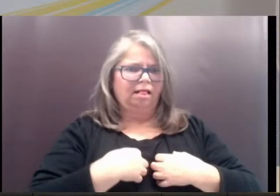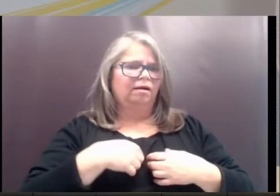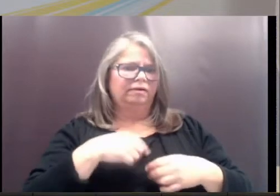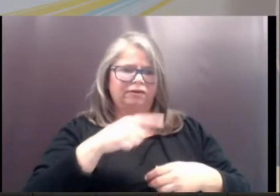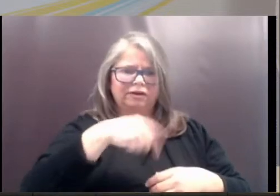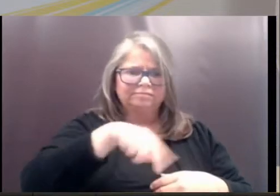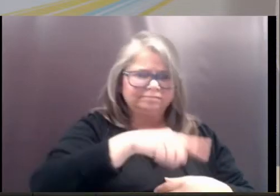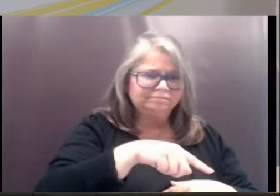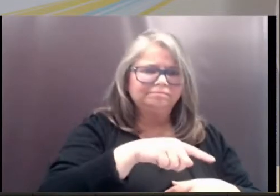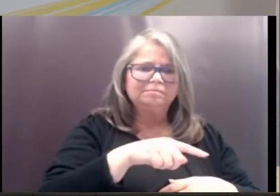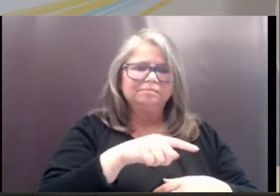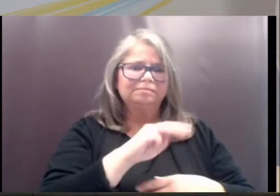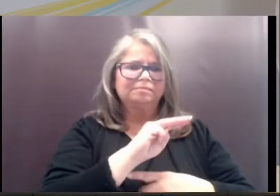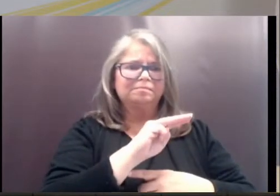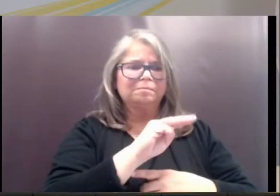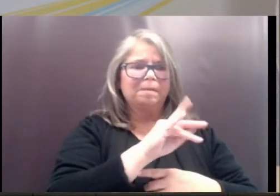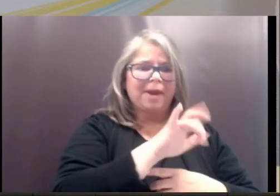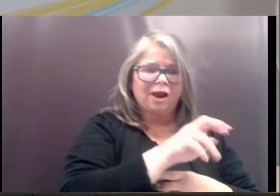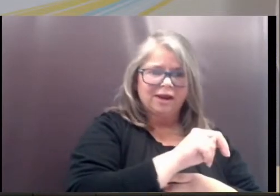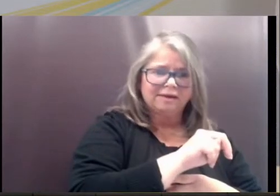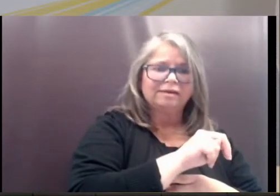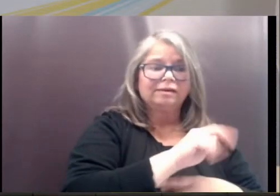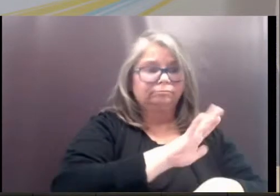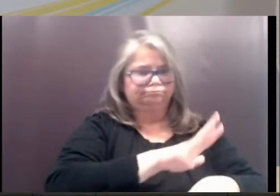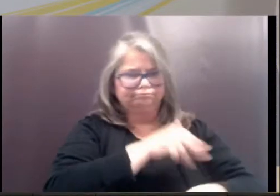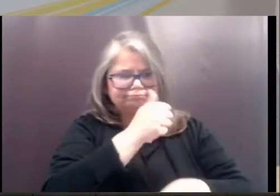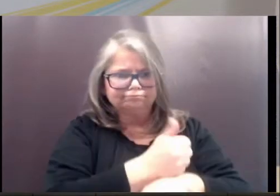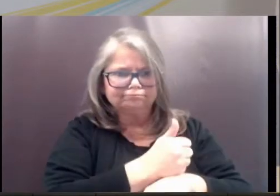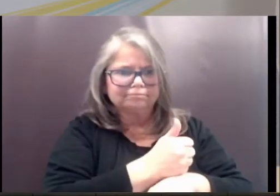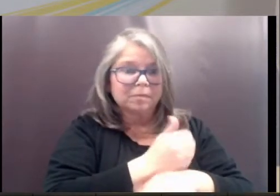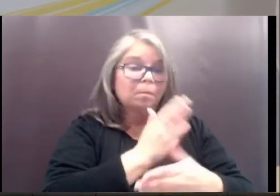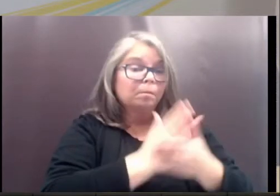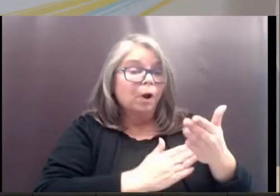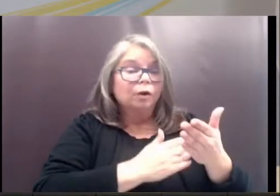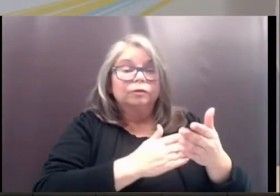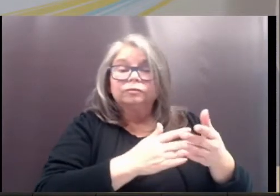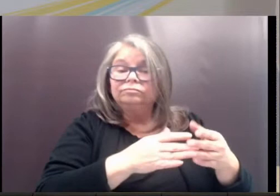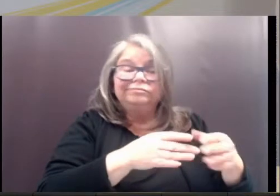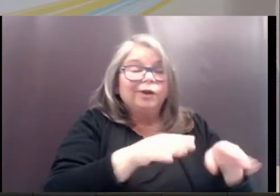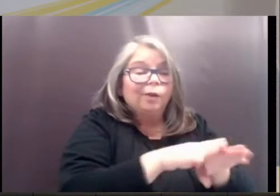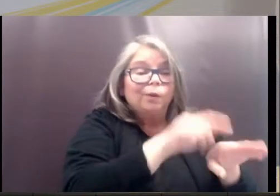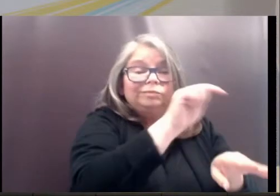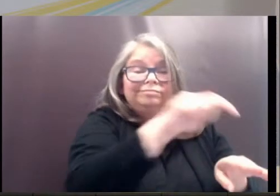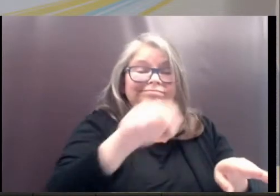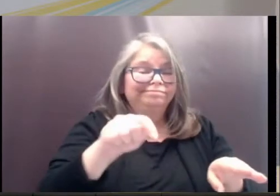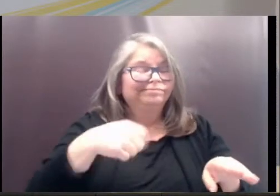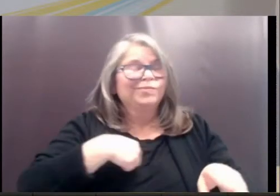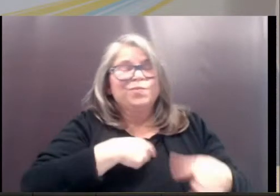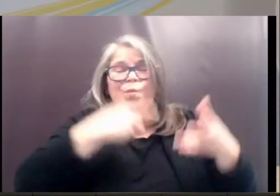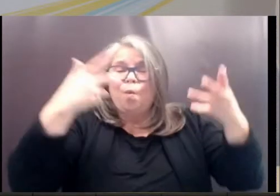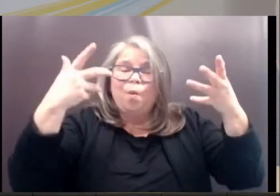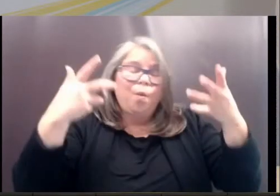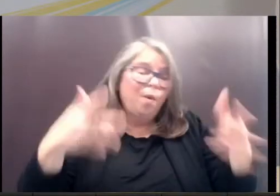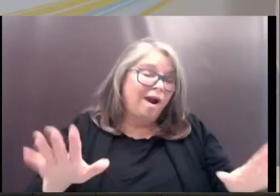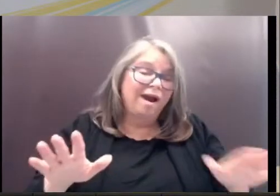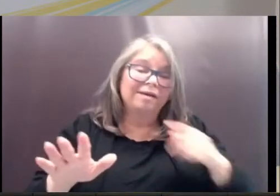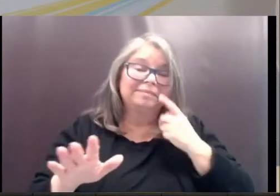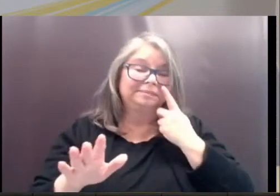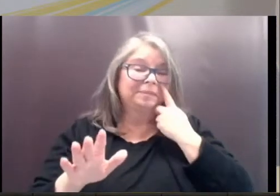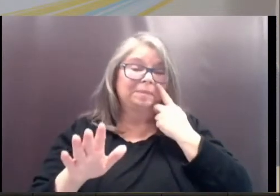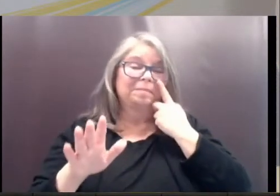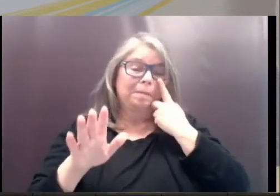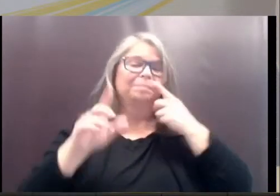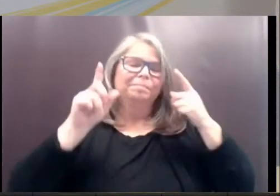Instituting circuit breaker measures is not a step that any of us wanted to take. However, it was necessary given the nature